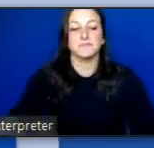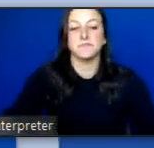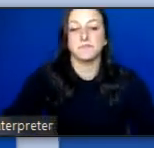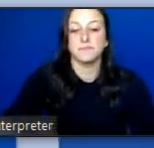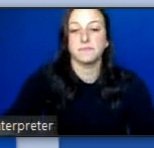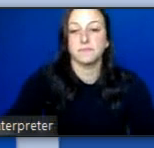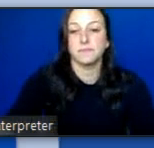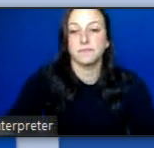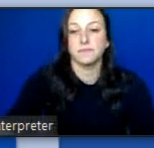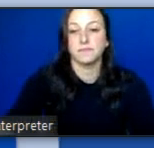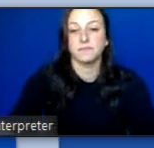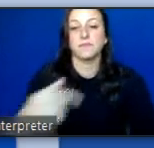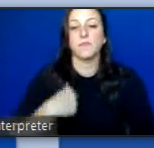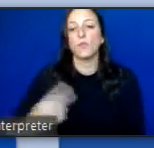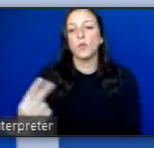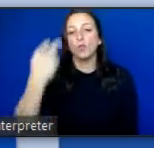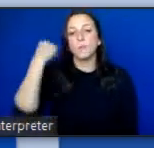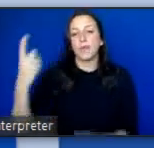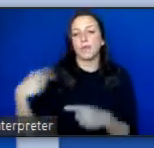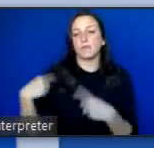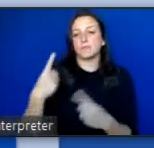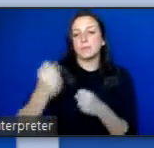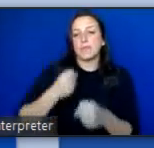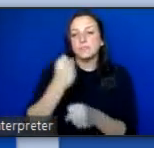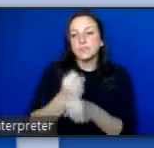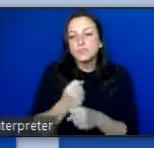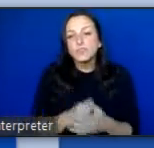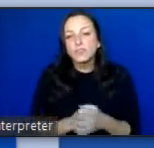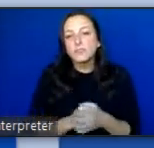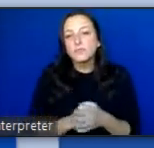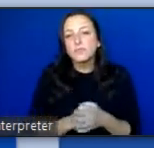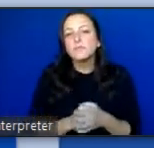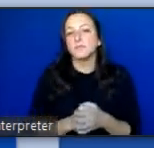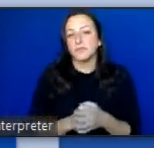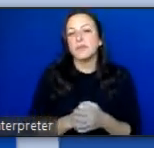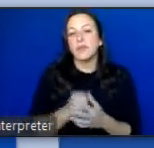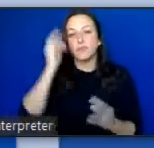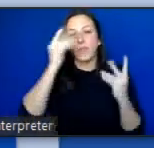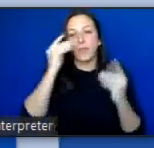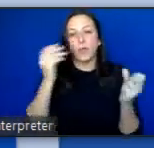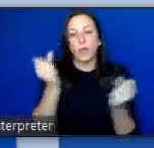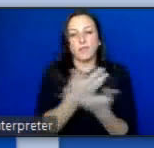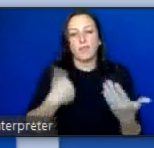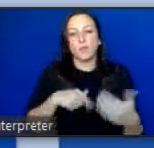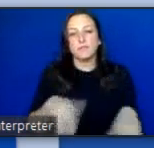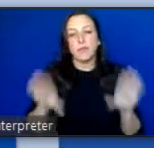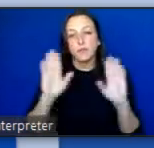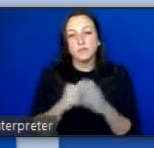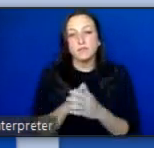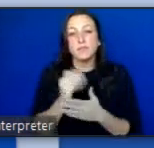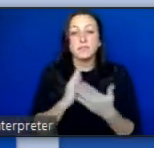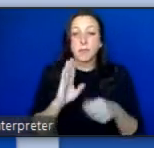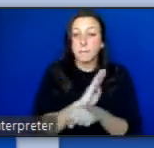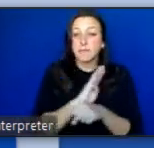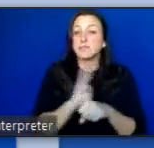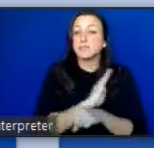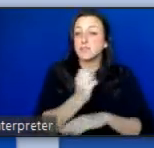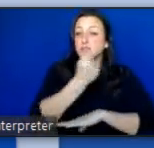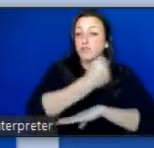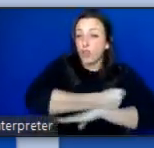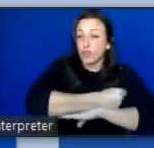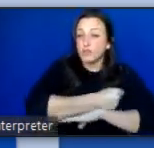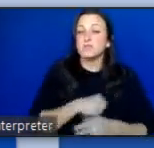year, it's hard not to think so much about all that we've sacrificed. Businesses that were lost,